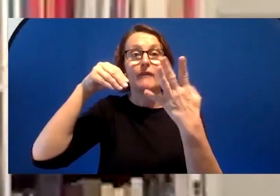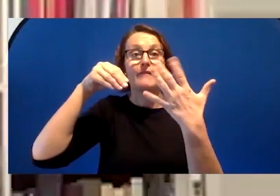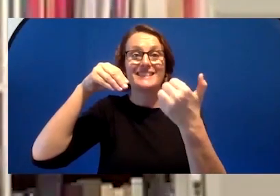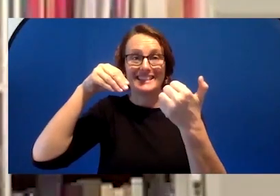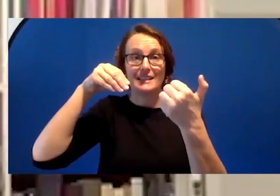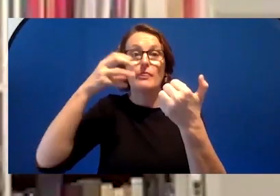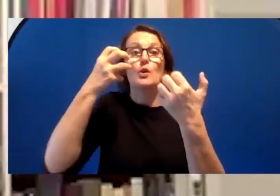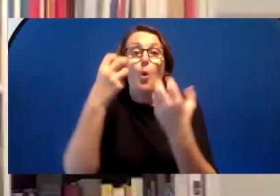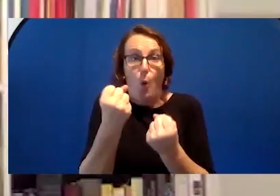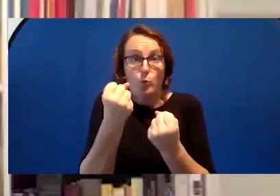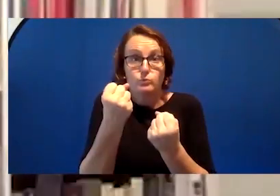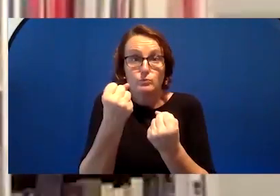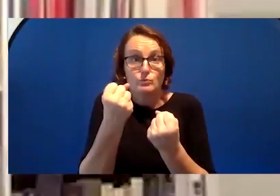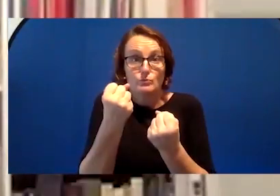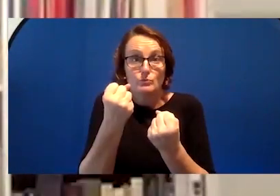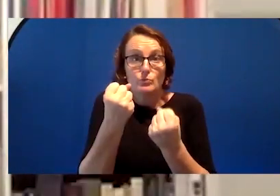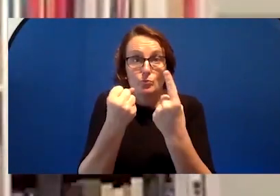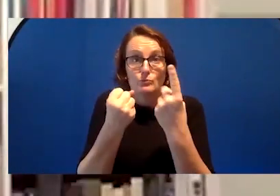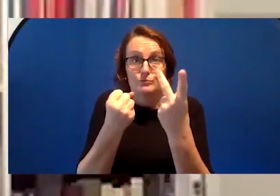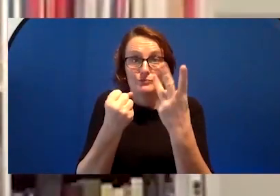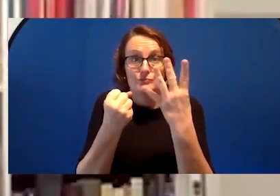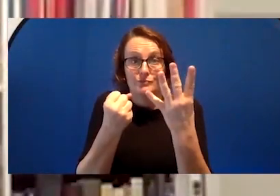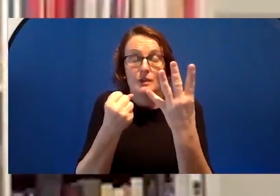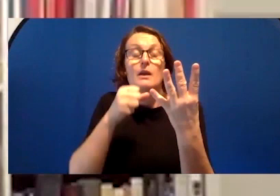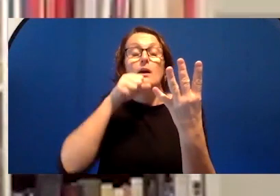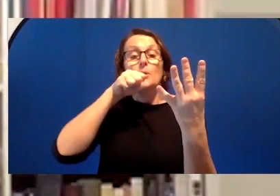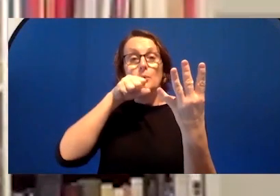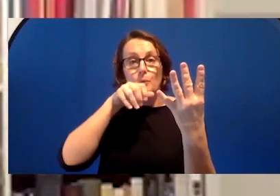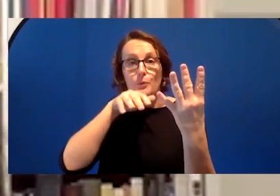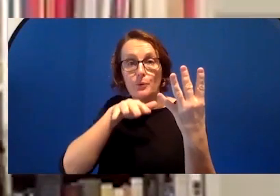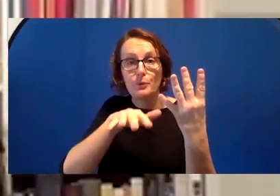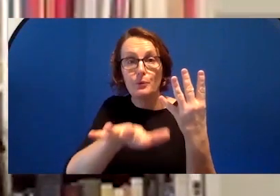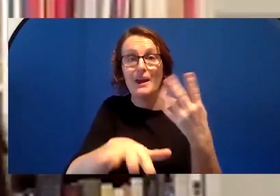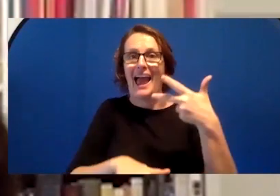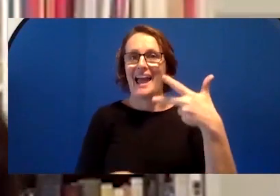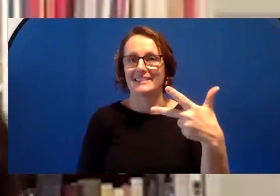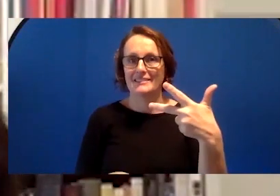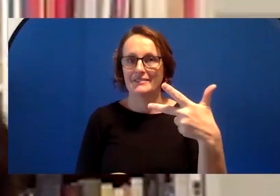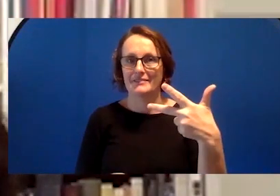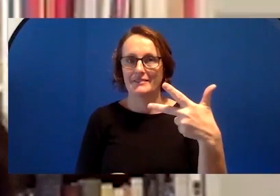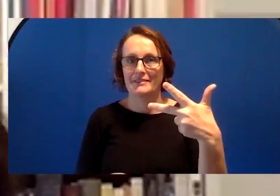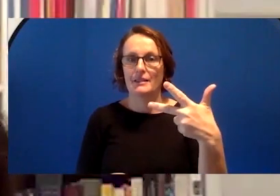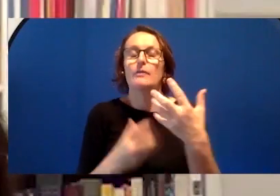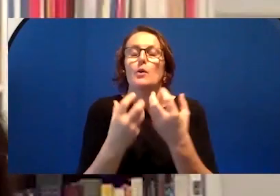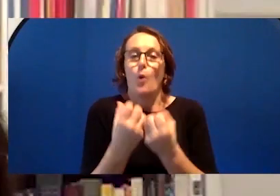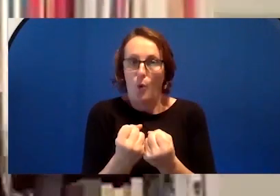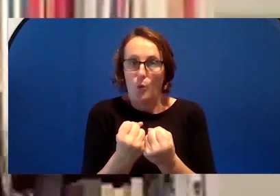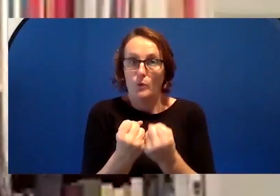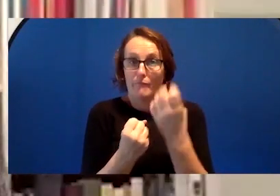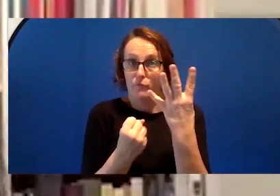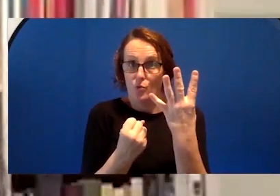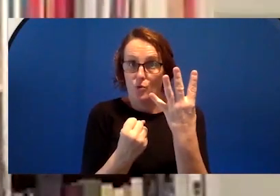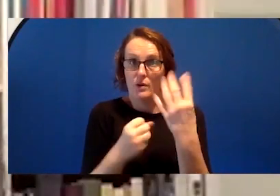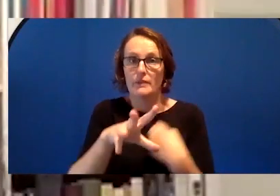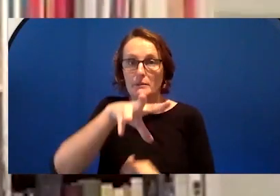of 4 with your lungs full of air, and then breathe out through your mouth over a count of 8, and then pause for a count of 4 before breathing in